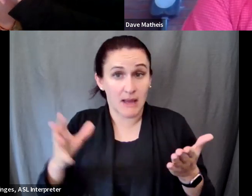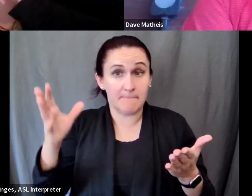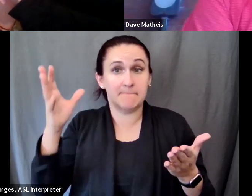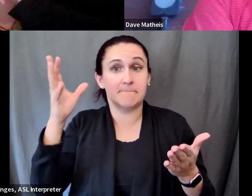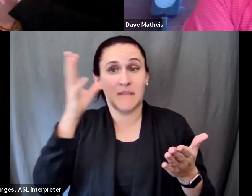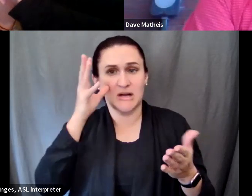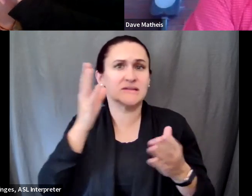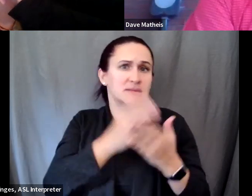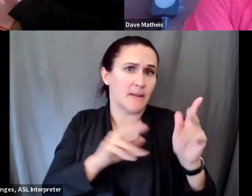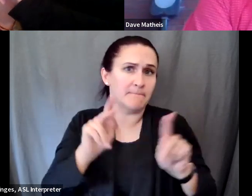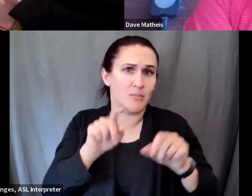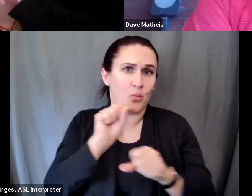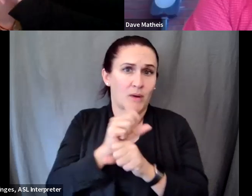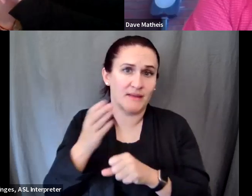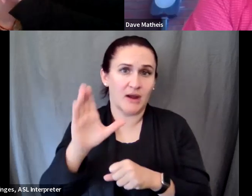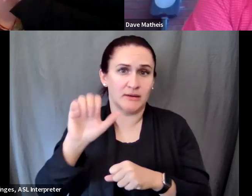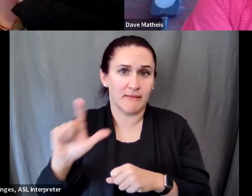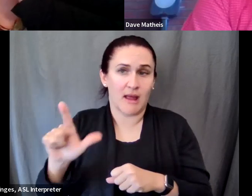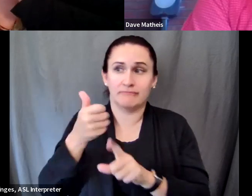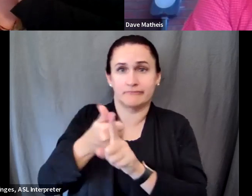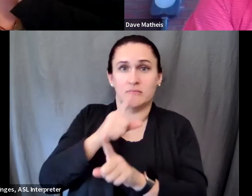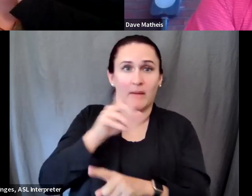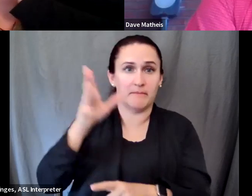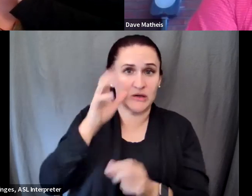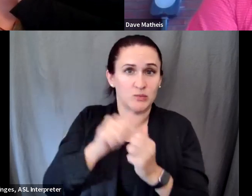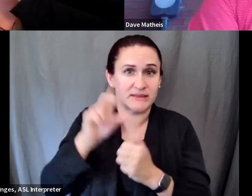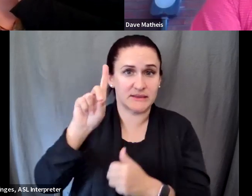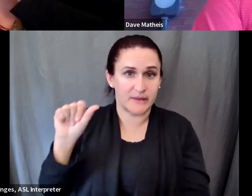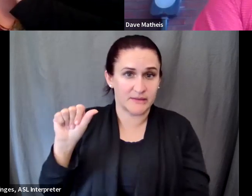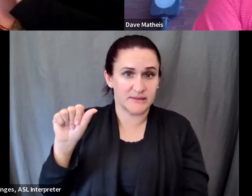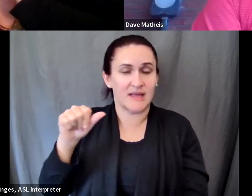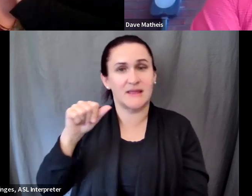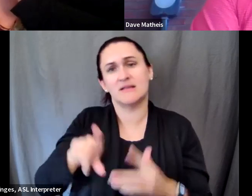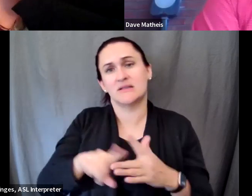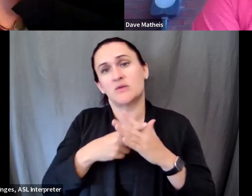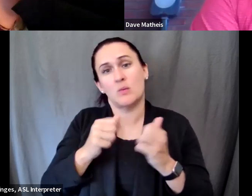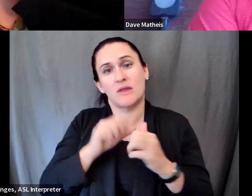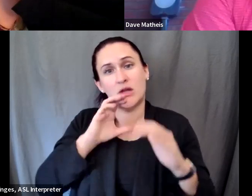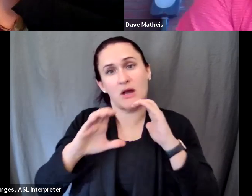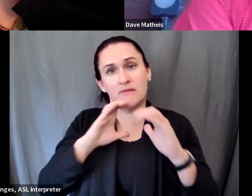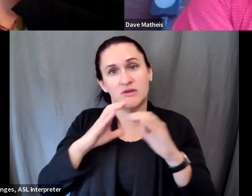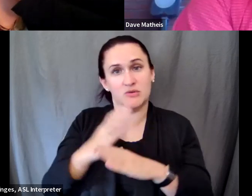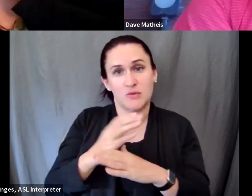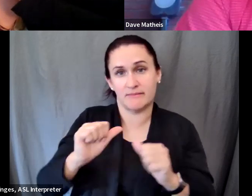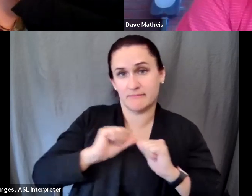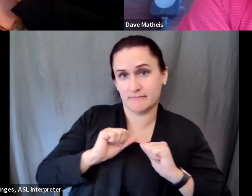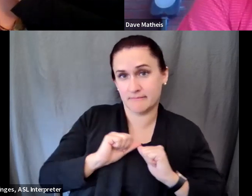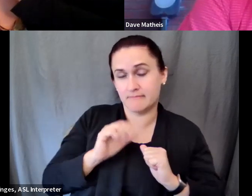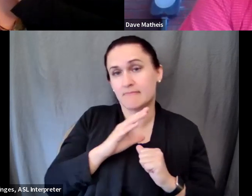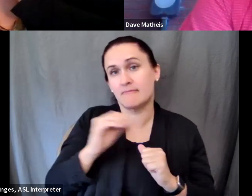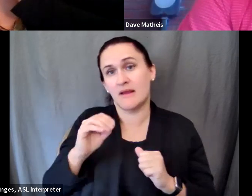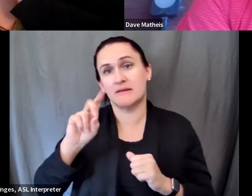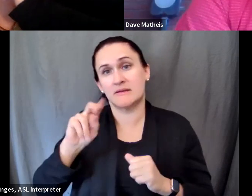people who work at the center are parents with disabilities, and this all started with a conversation between me, myself,